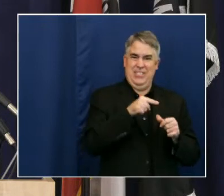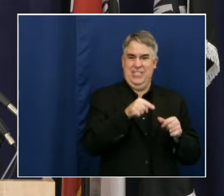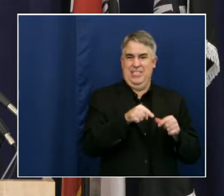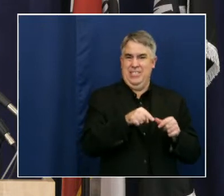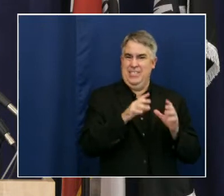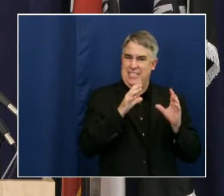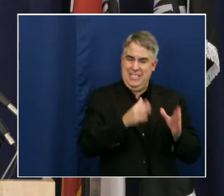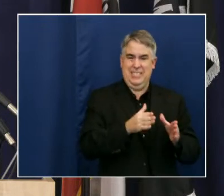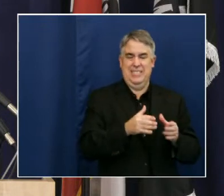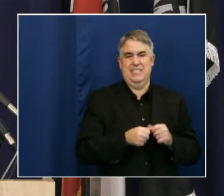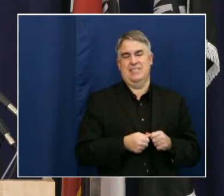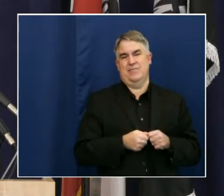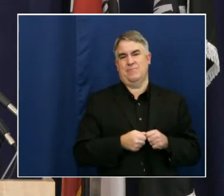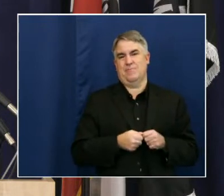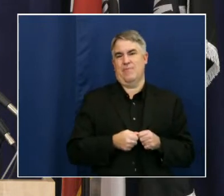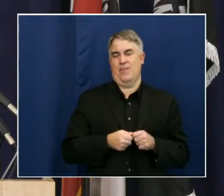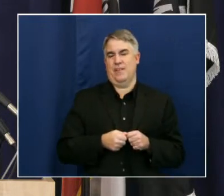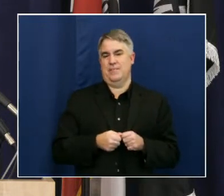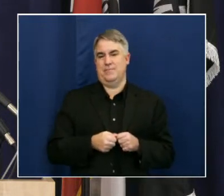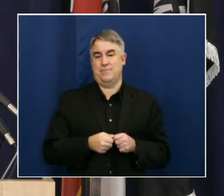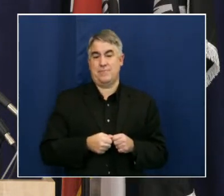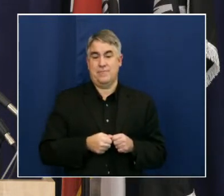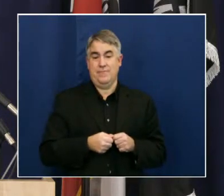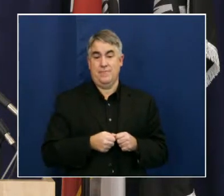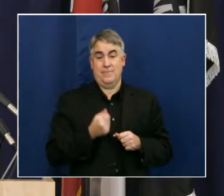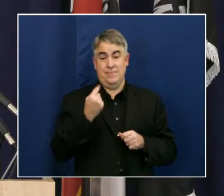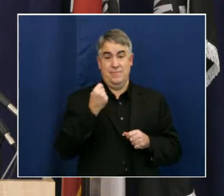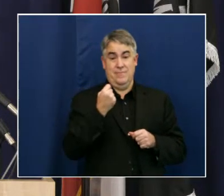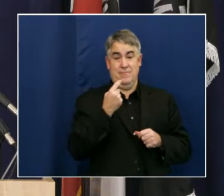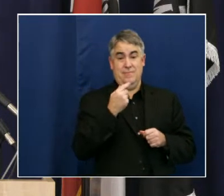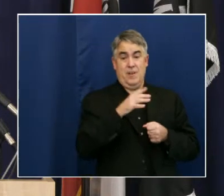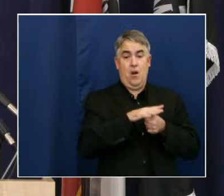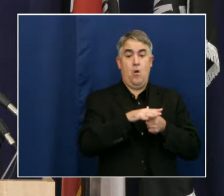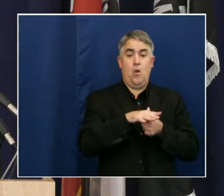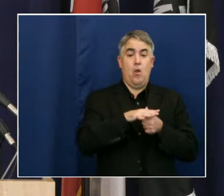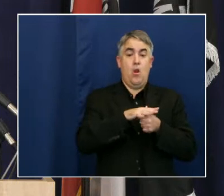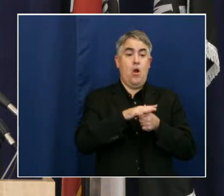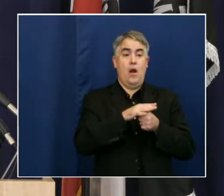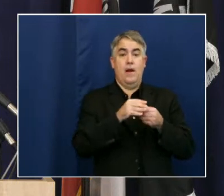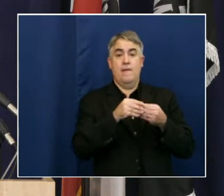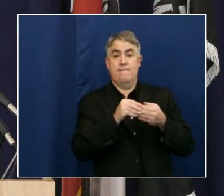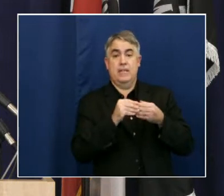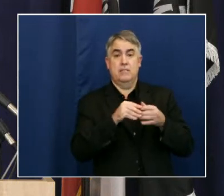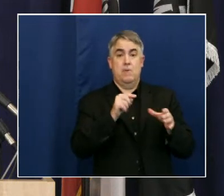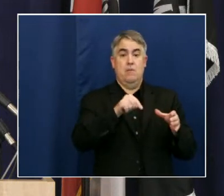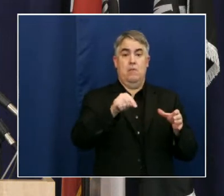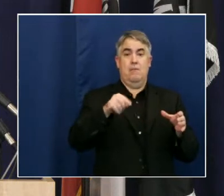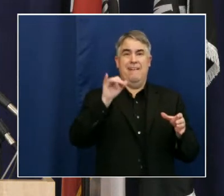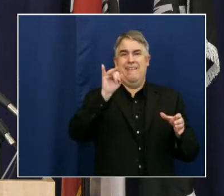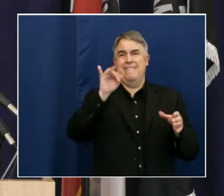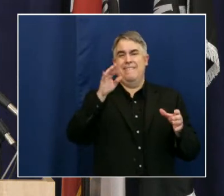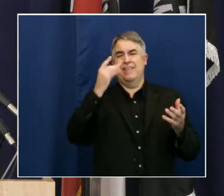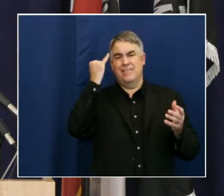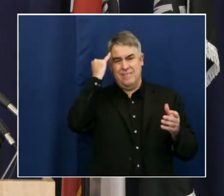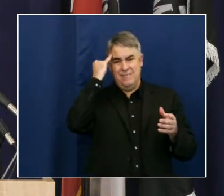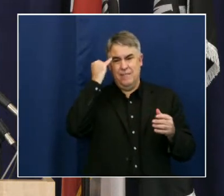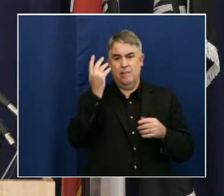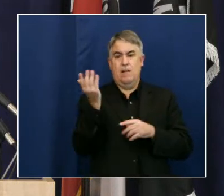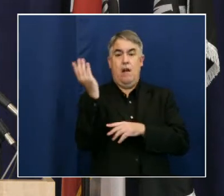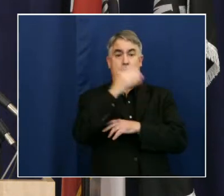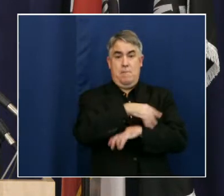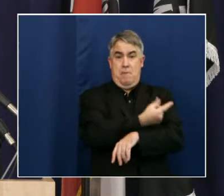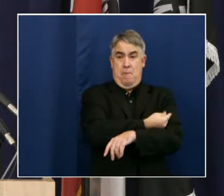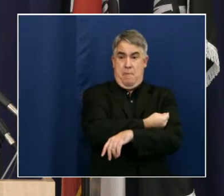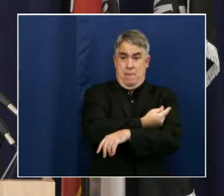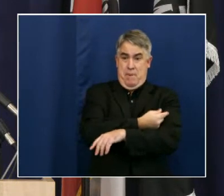again, give local flexibility for the situation you just described. Let's say that there is, at the end of a day, some